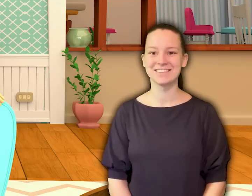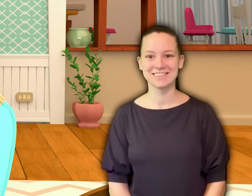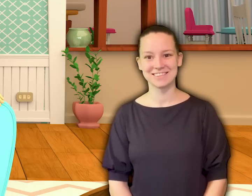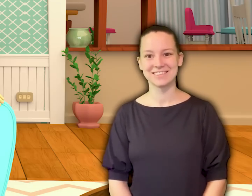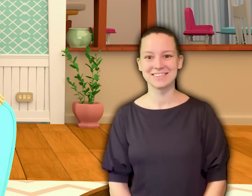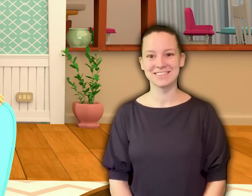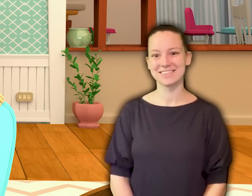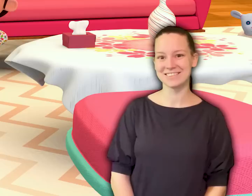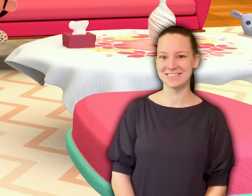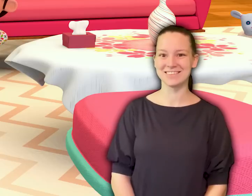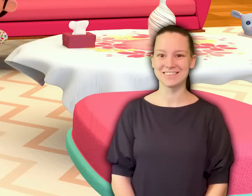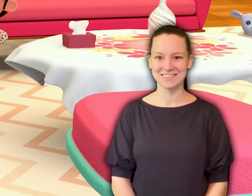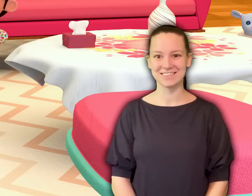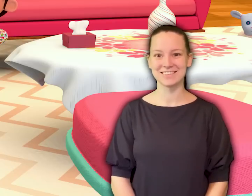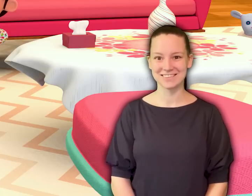lane